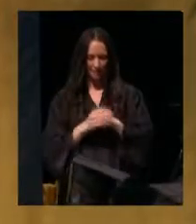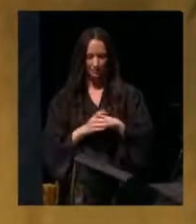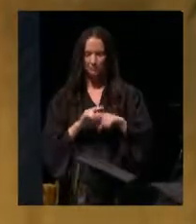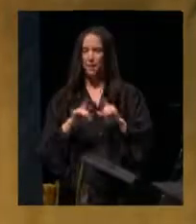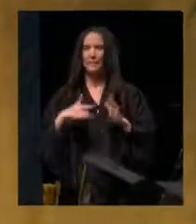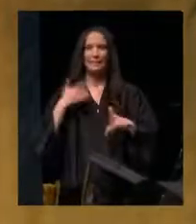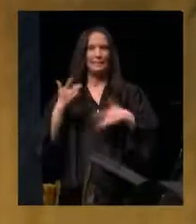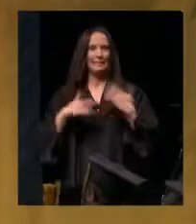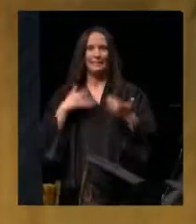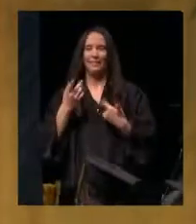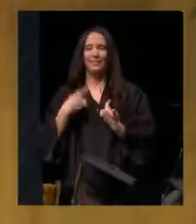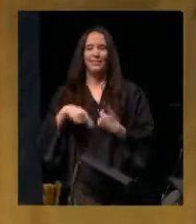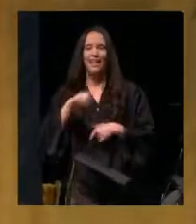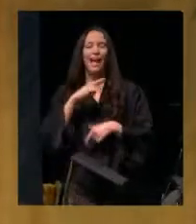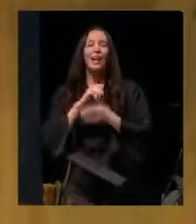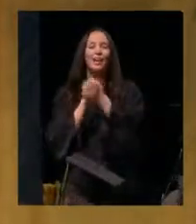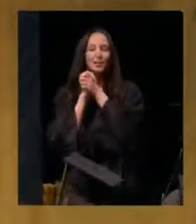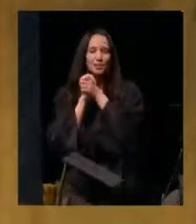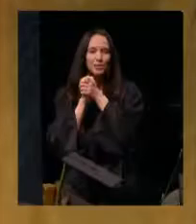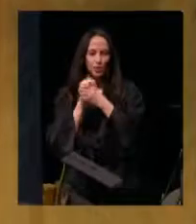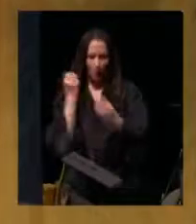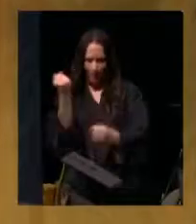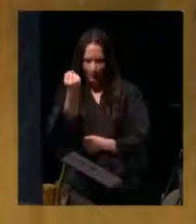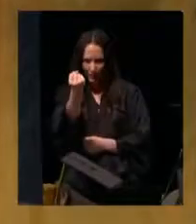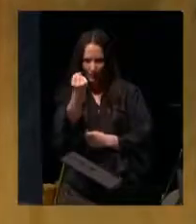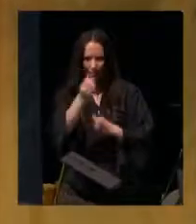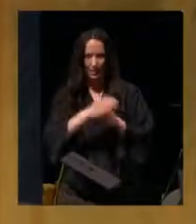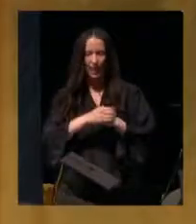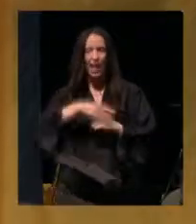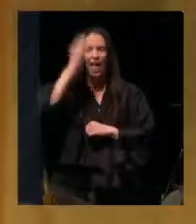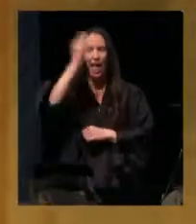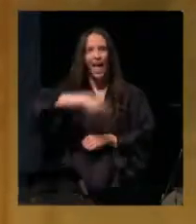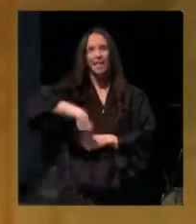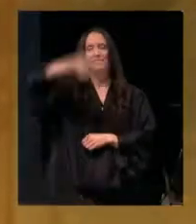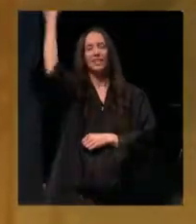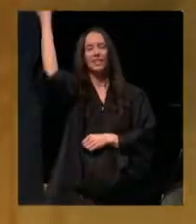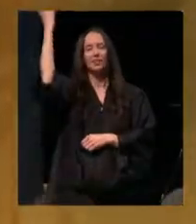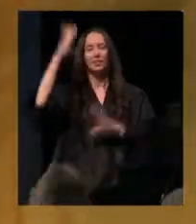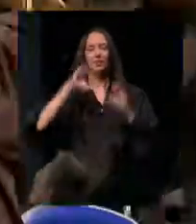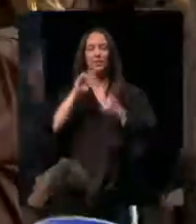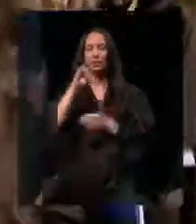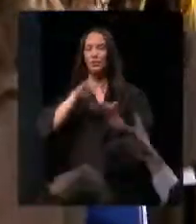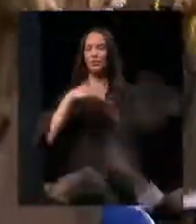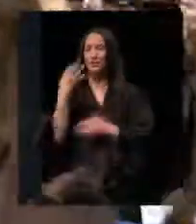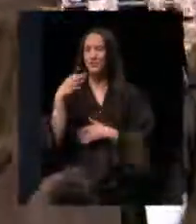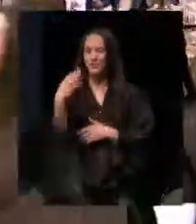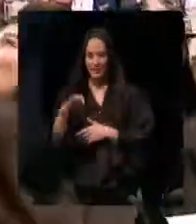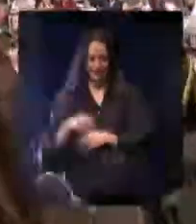congratulations. Wait for it. And hats off to the class of 2019.